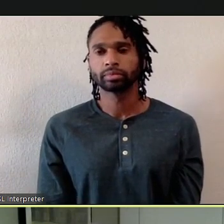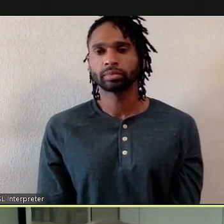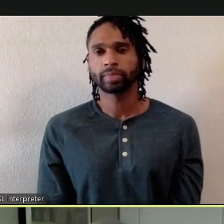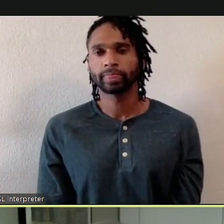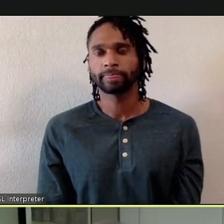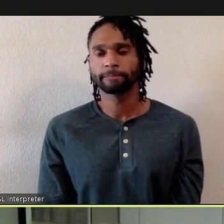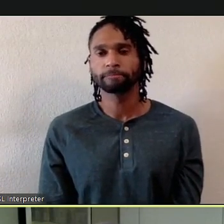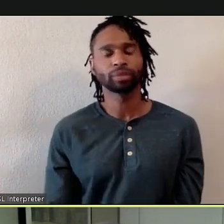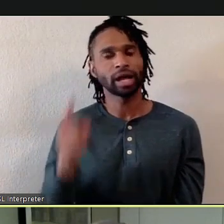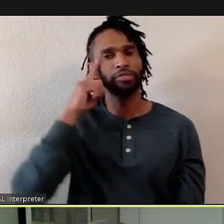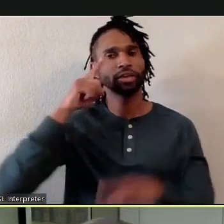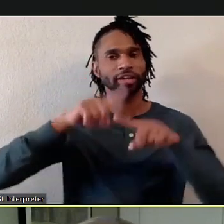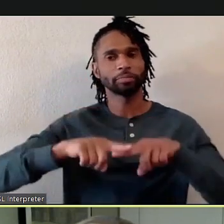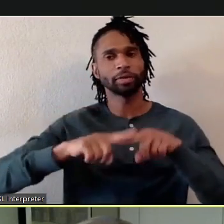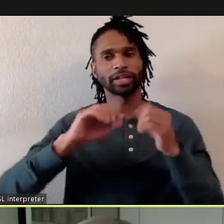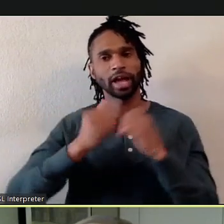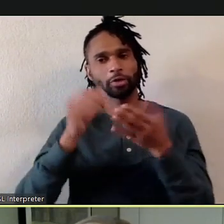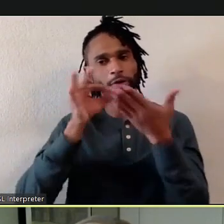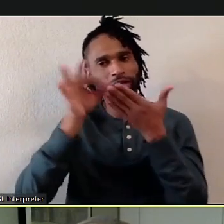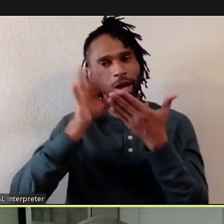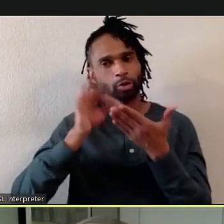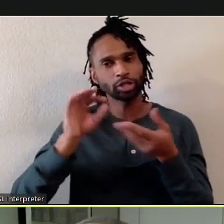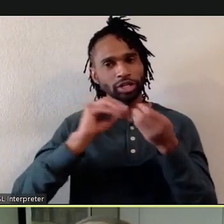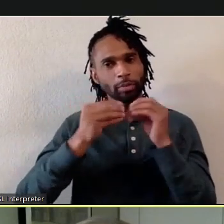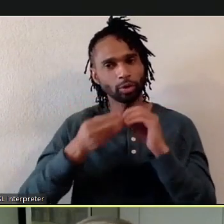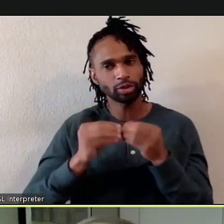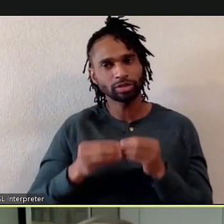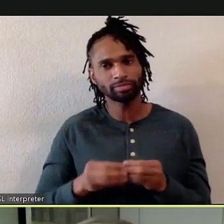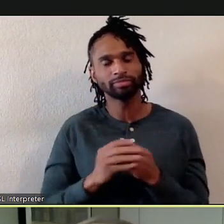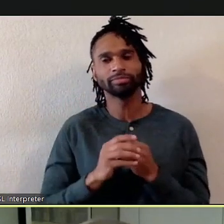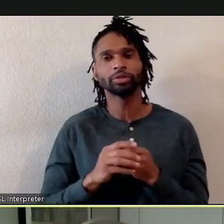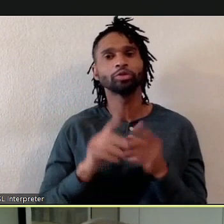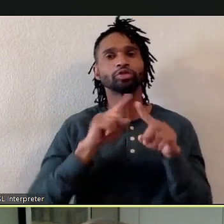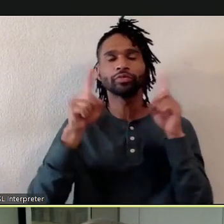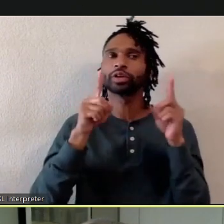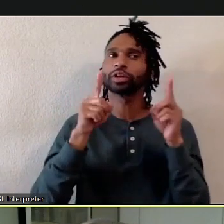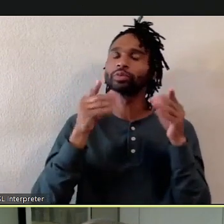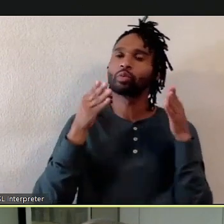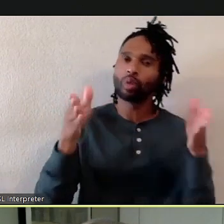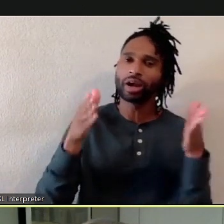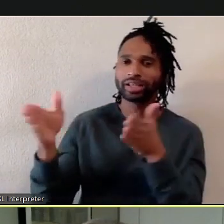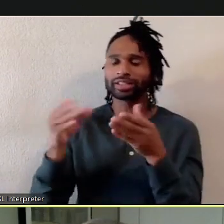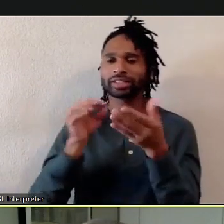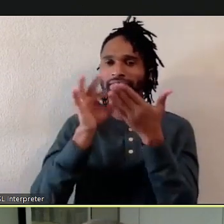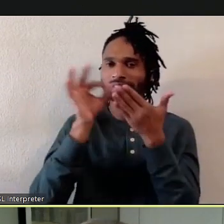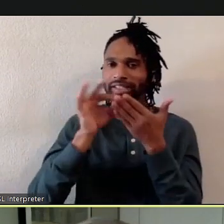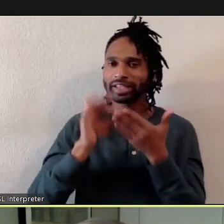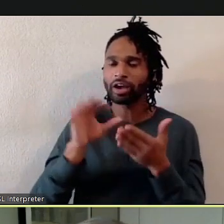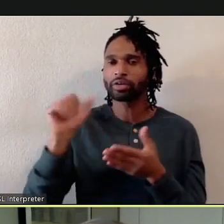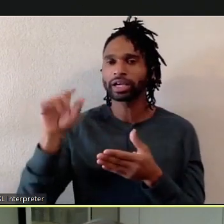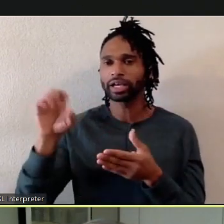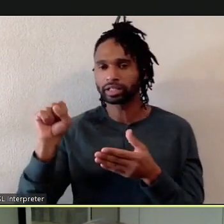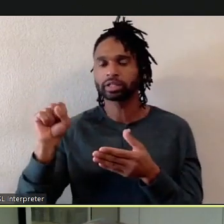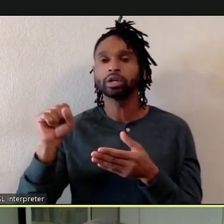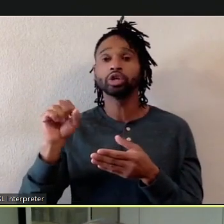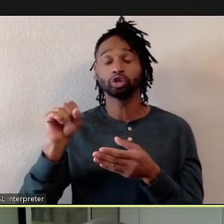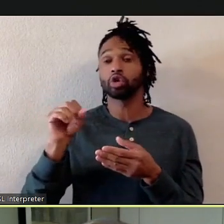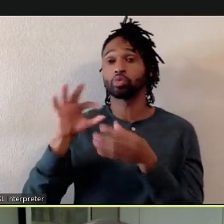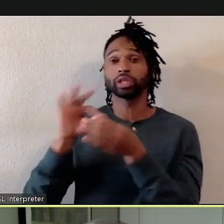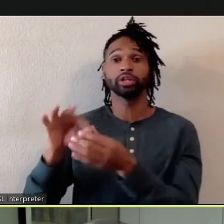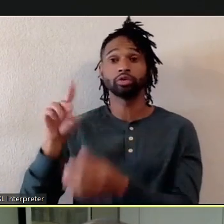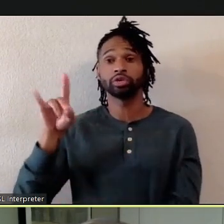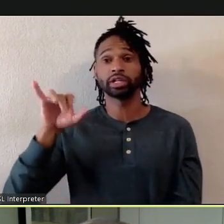I think it depends on how you're counting the numbers, right? There's different ways to count cases. In terms of the dial and a